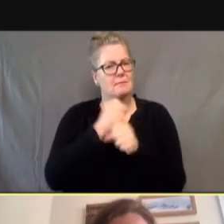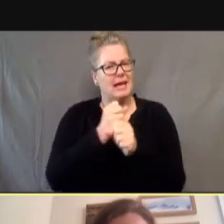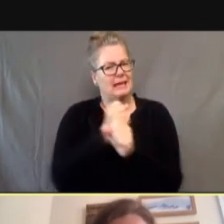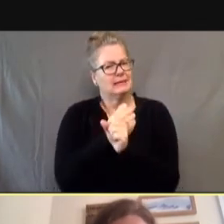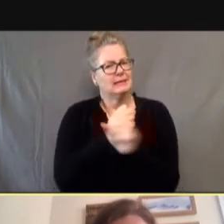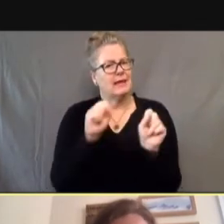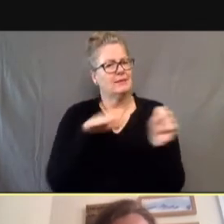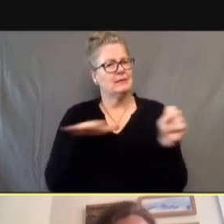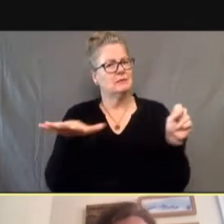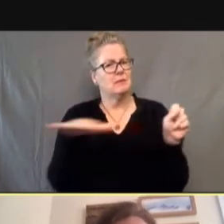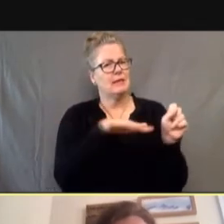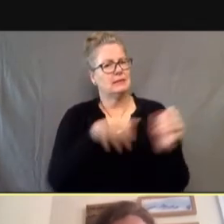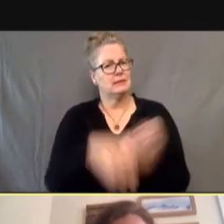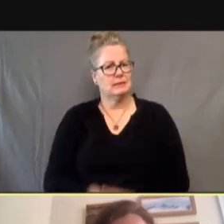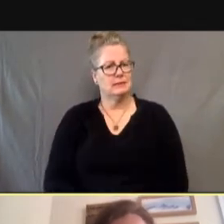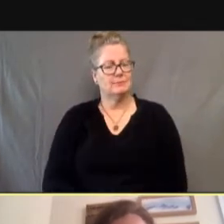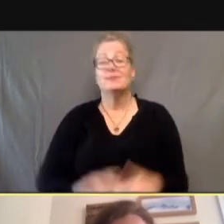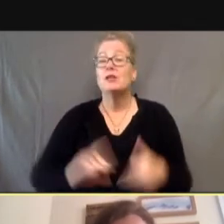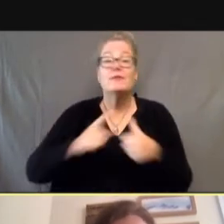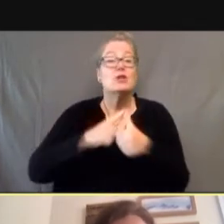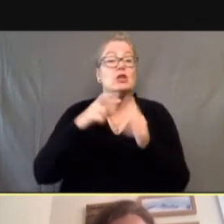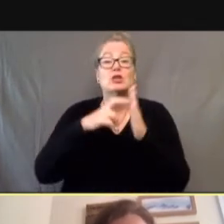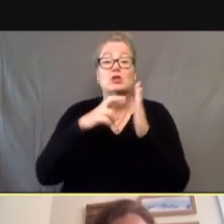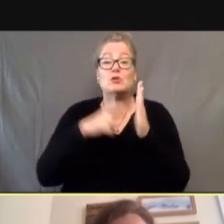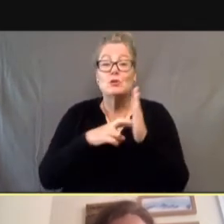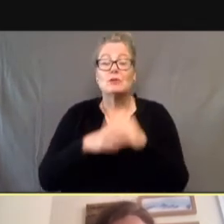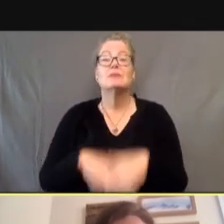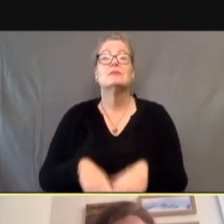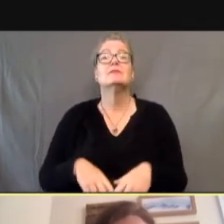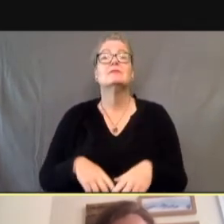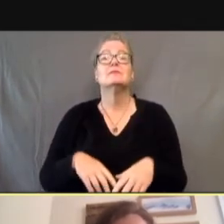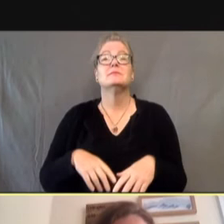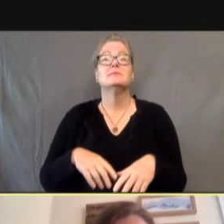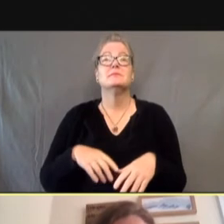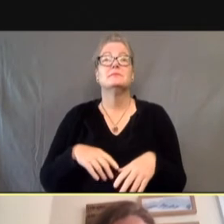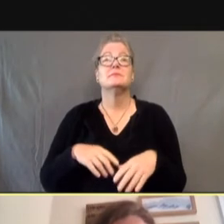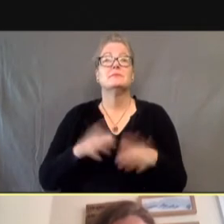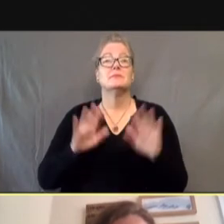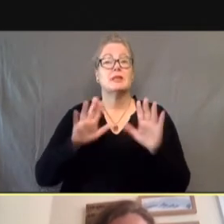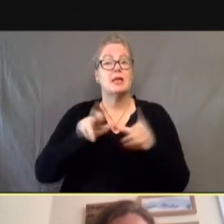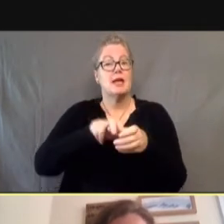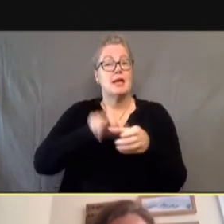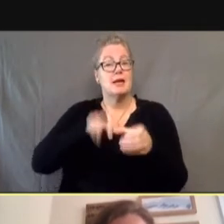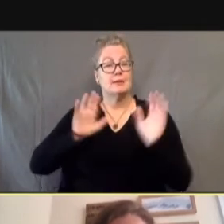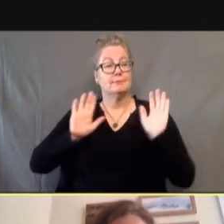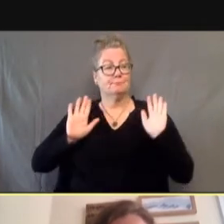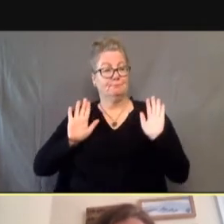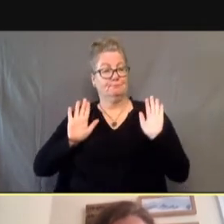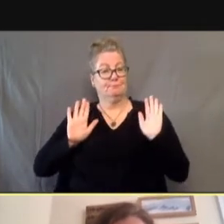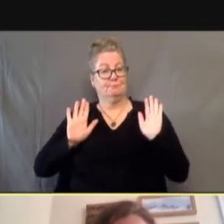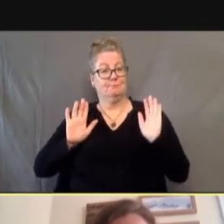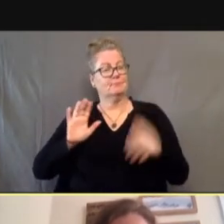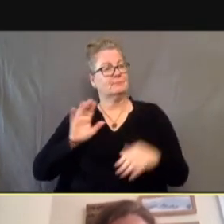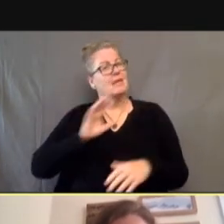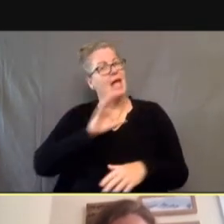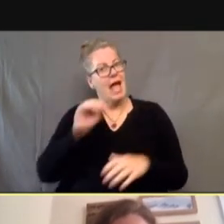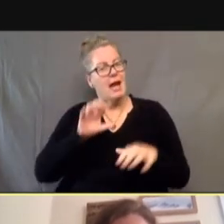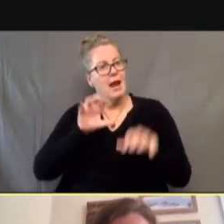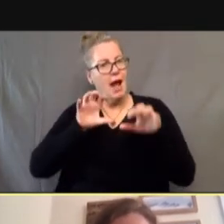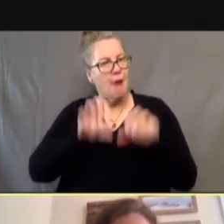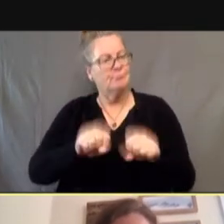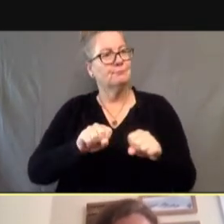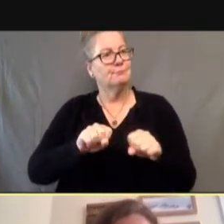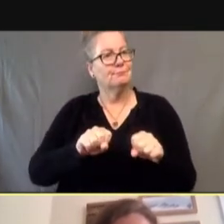and take space judiciously. When it comes time to ask questions, make sure that you raise your voice if you have a